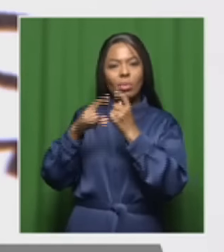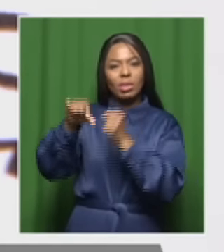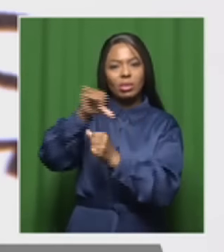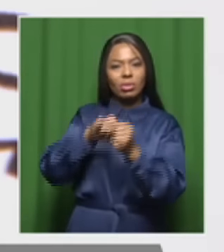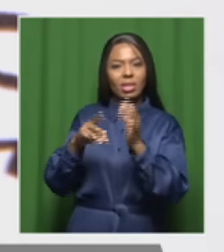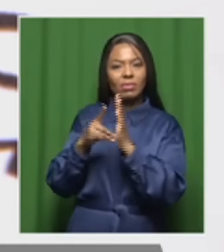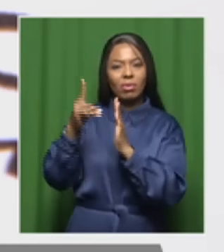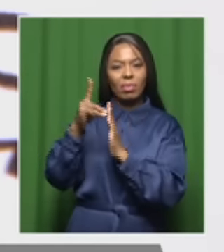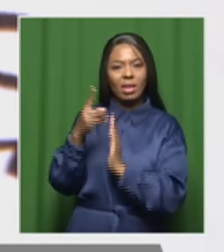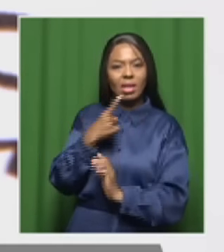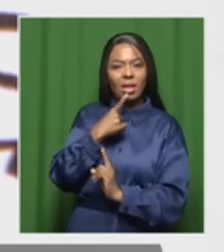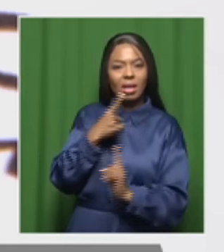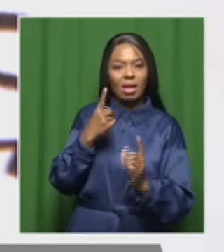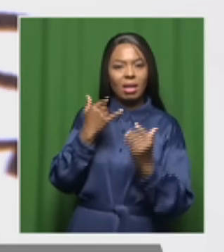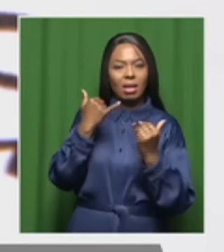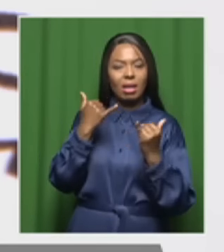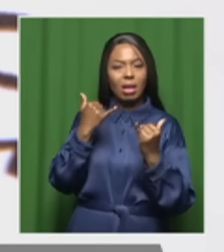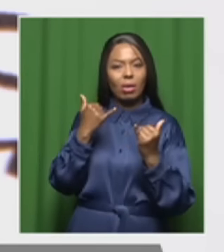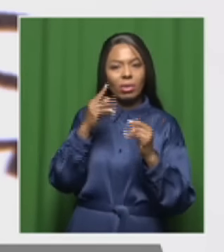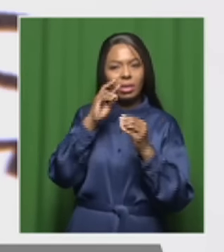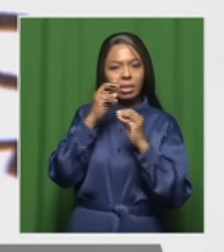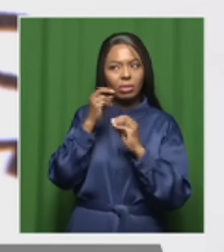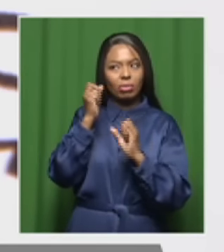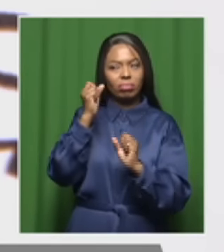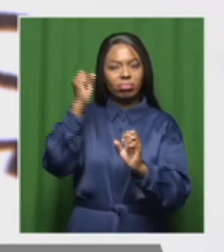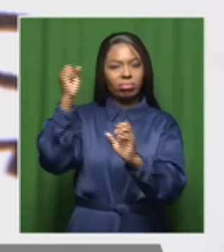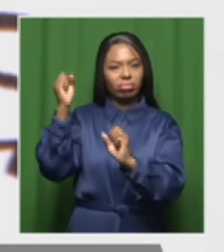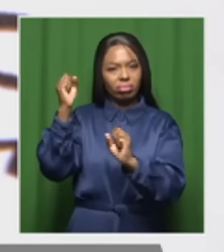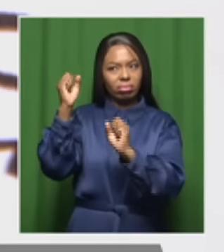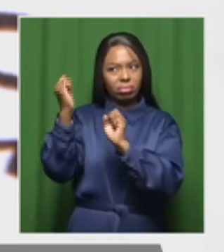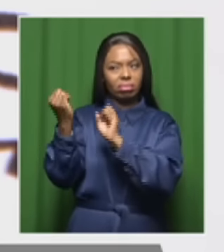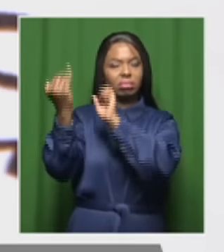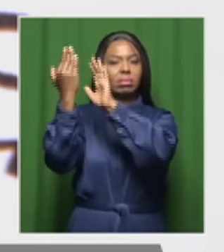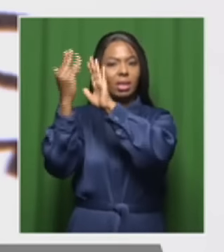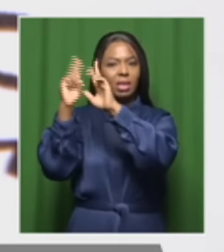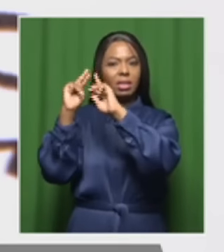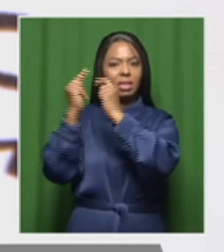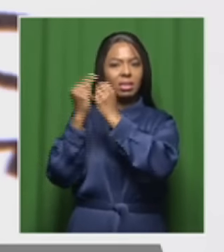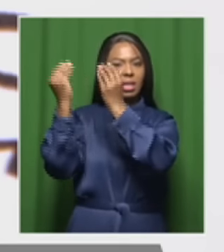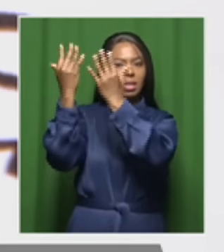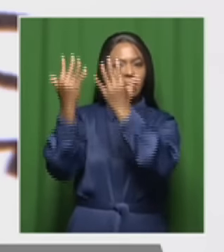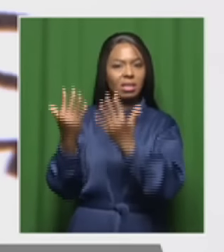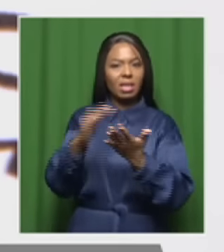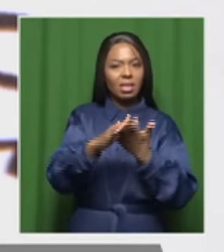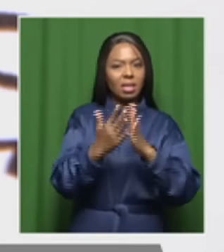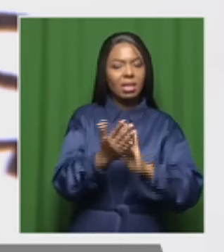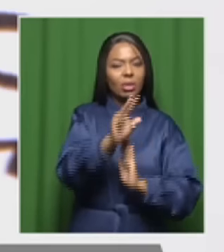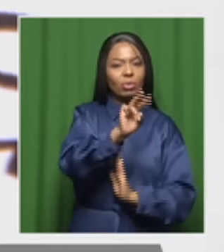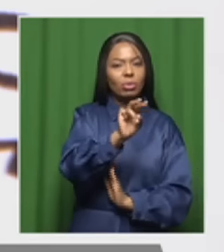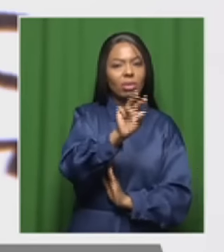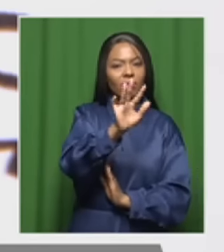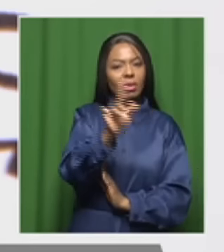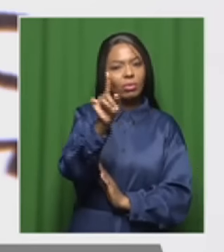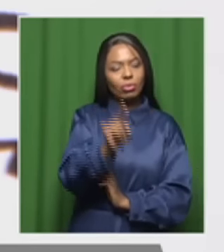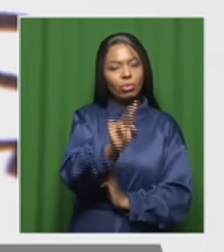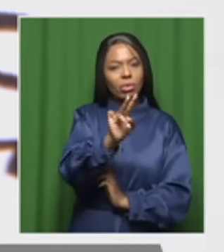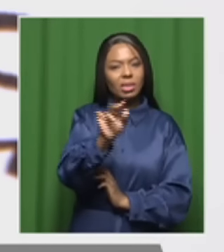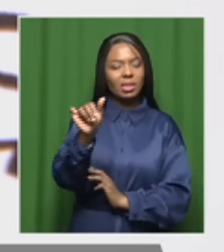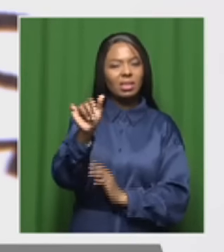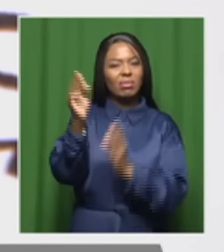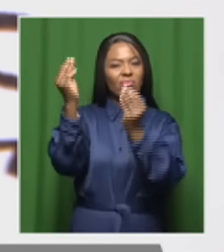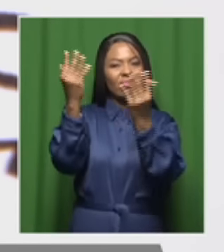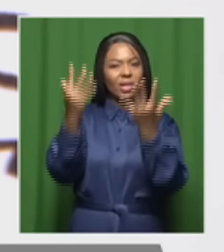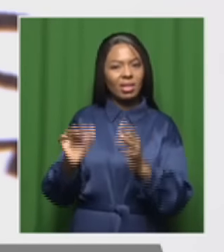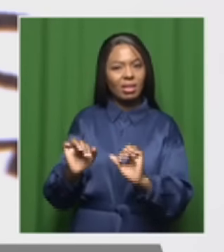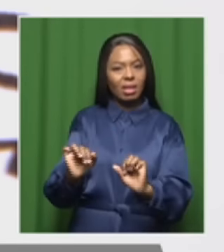wants to address the conditions imposed by National Treasury on SASSA's 2025-2026 budget. Now, the